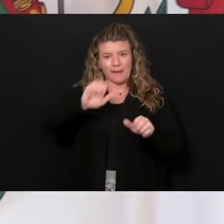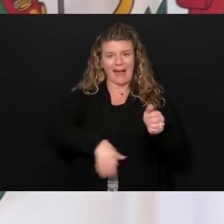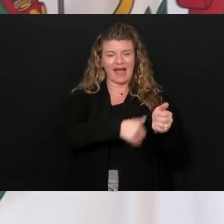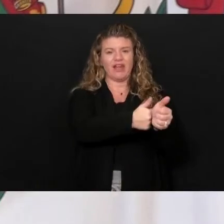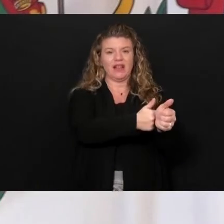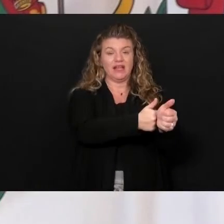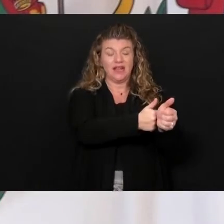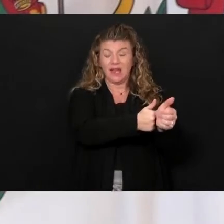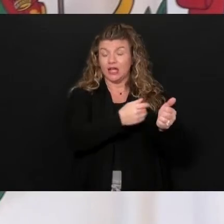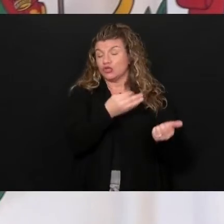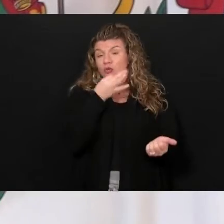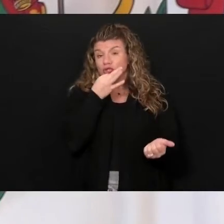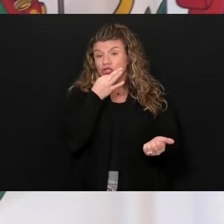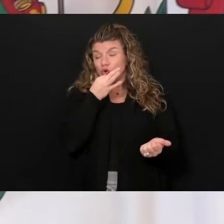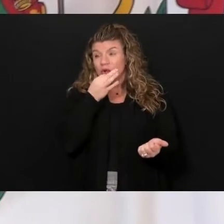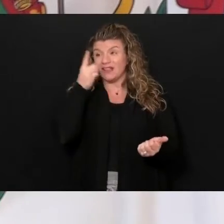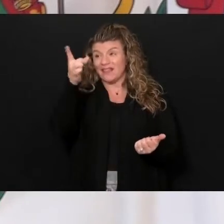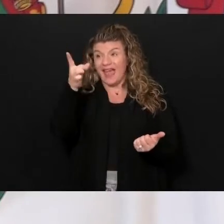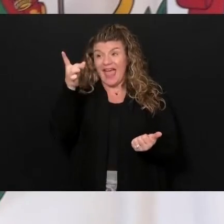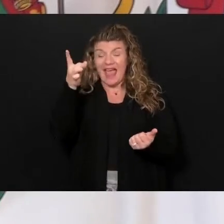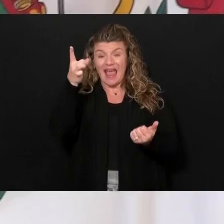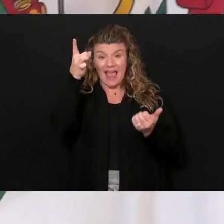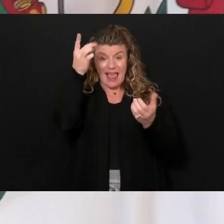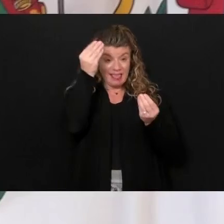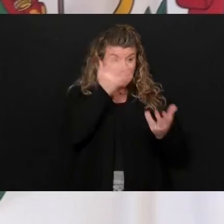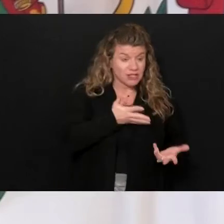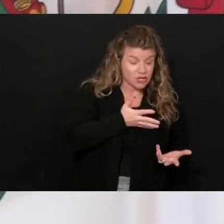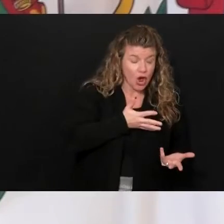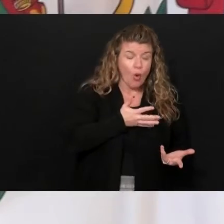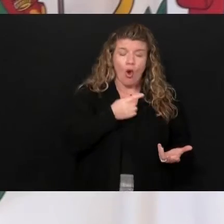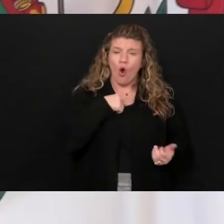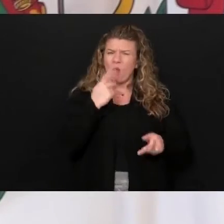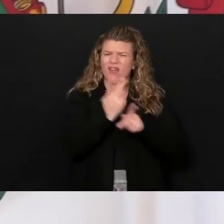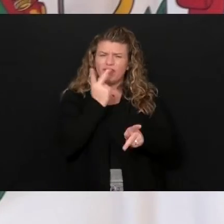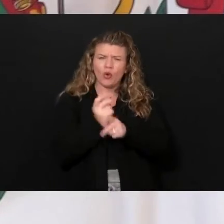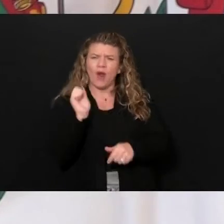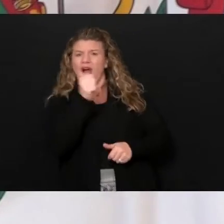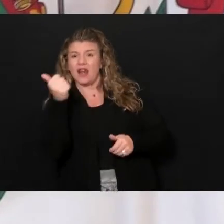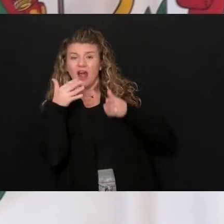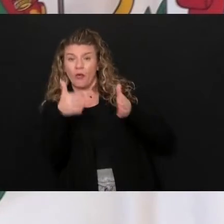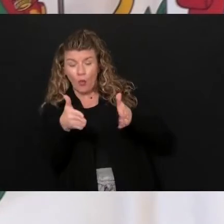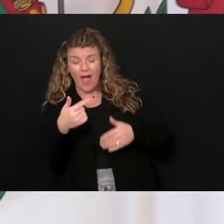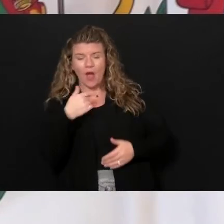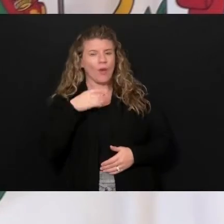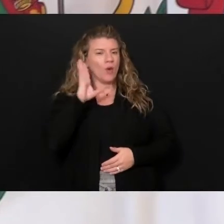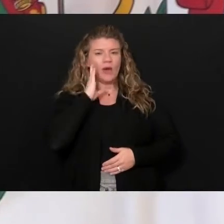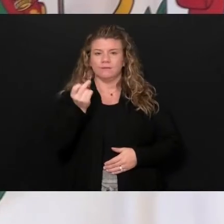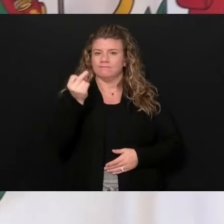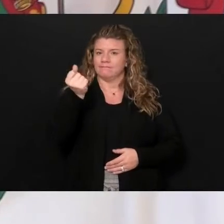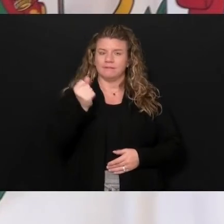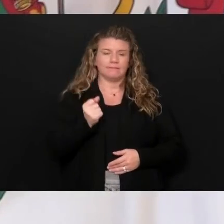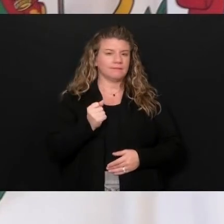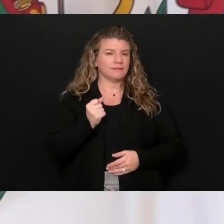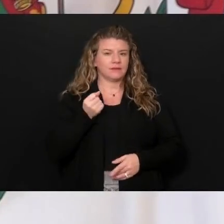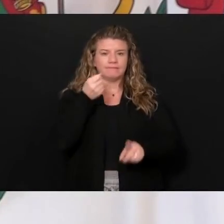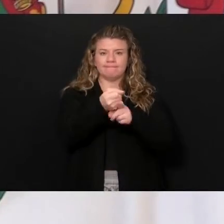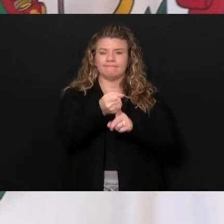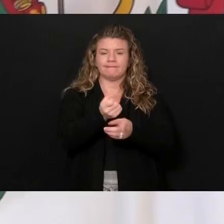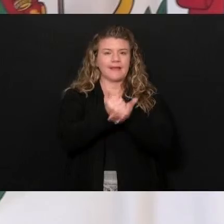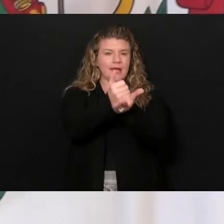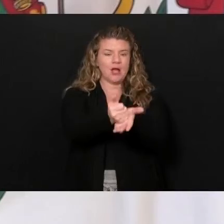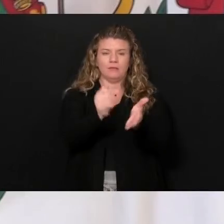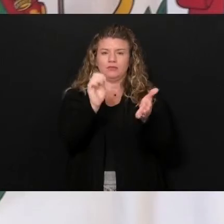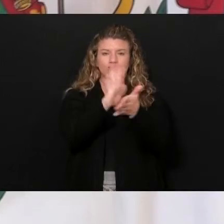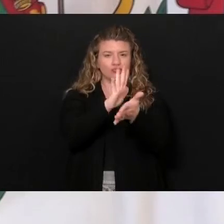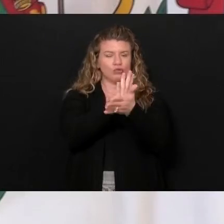either get there or we find a way to do it without getting there, we'll absolutely jump in with both feet to try to help our schools and our